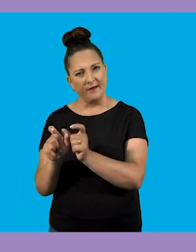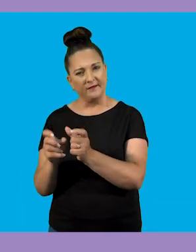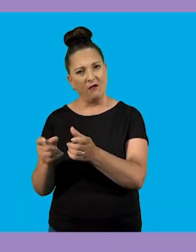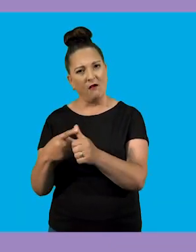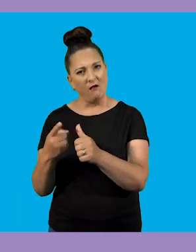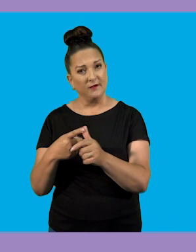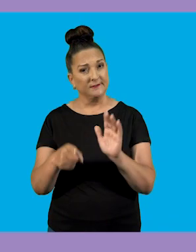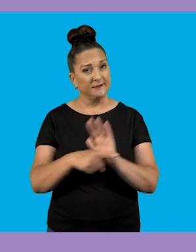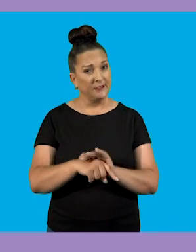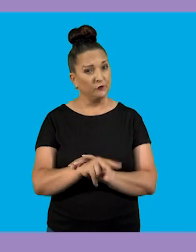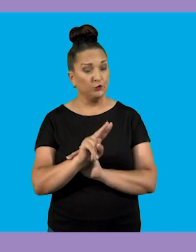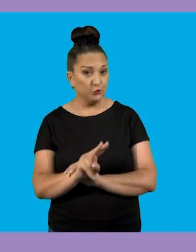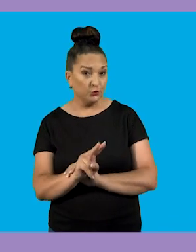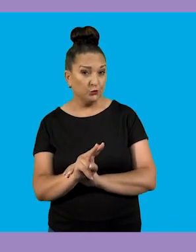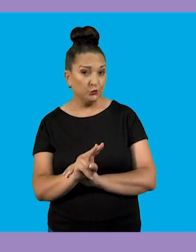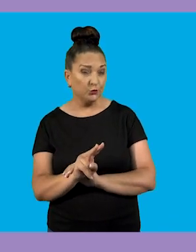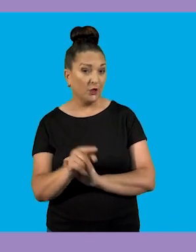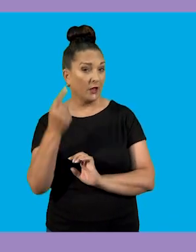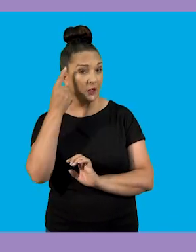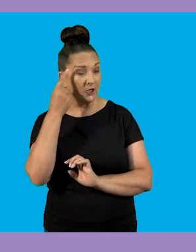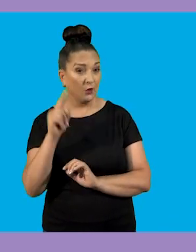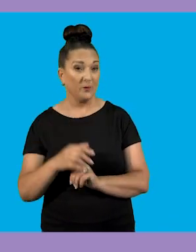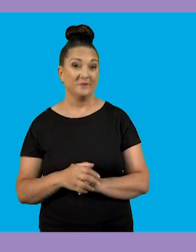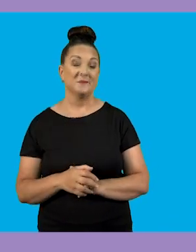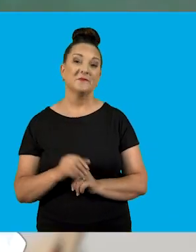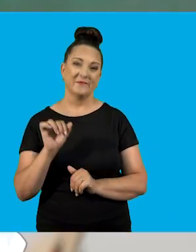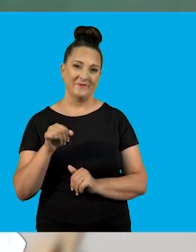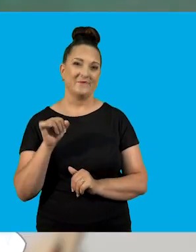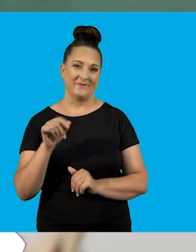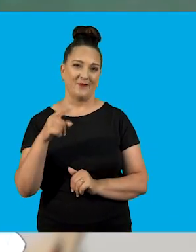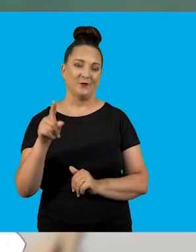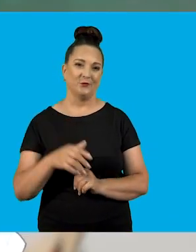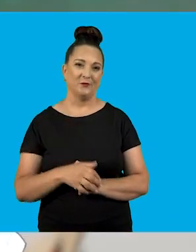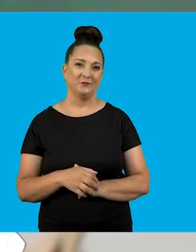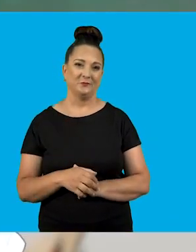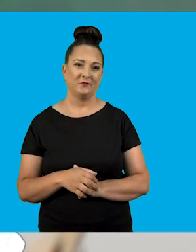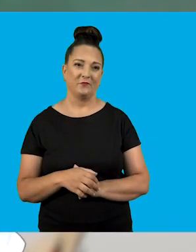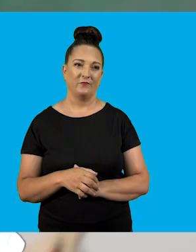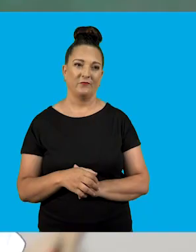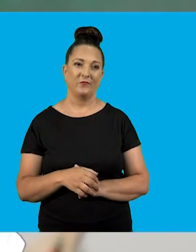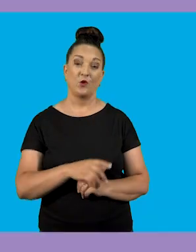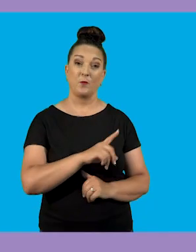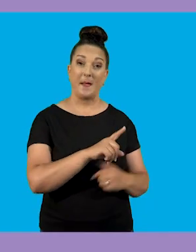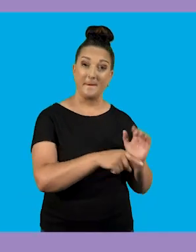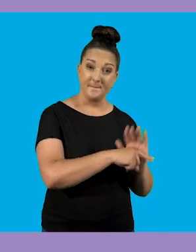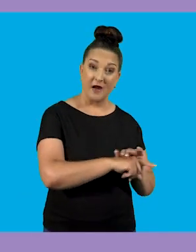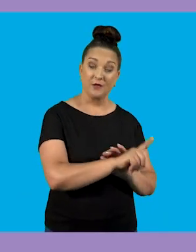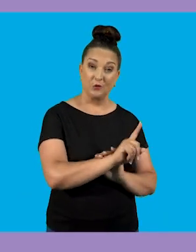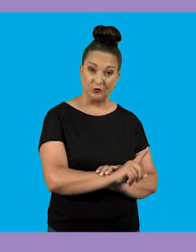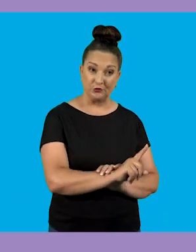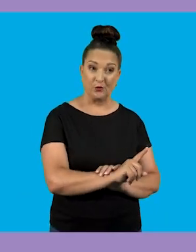going to give us a negative 2. Can you think of those factors? Yes, you are correct if you are thinking of